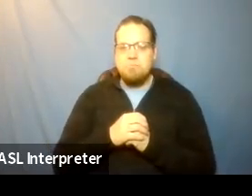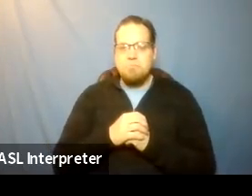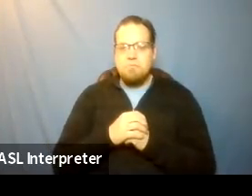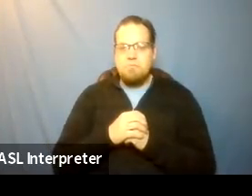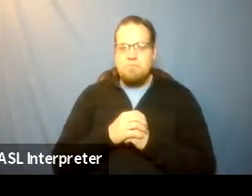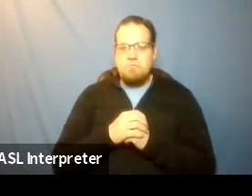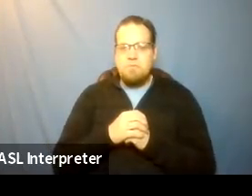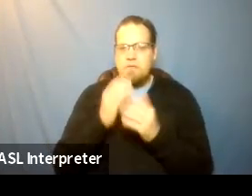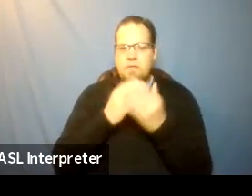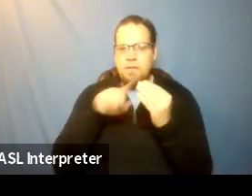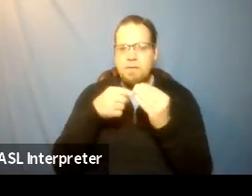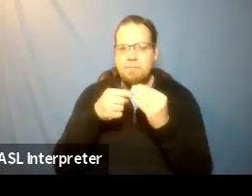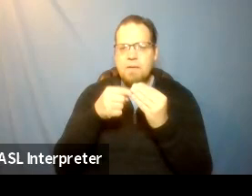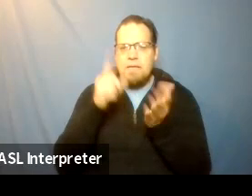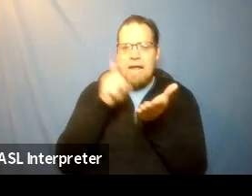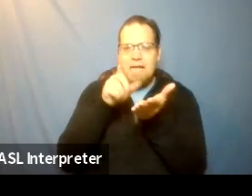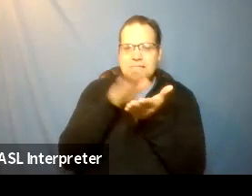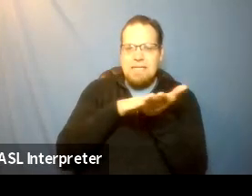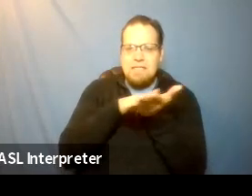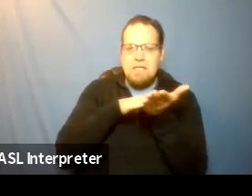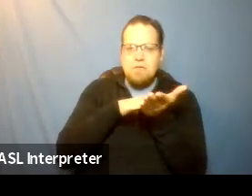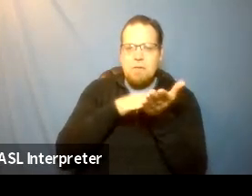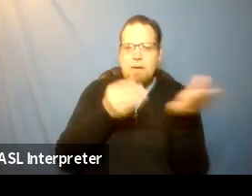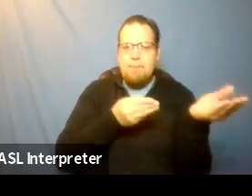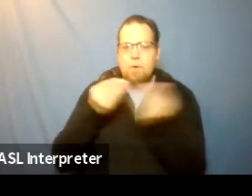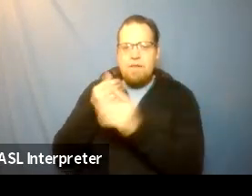Something about hand sanitizer, wanting to bring their own.